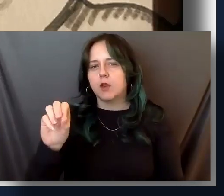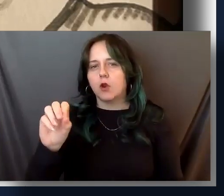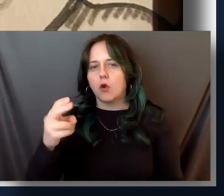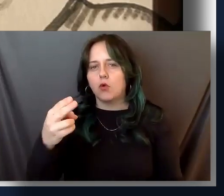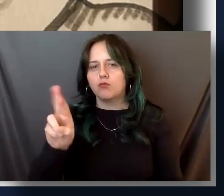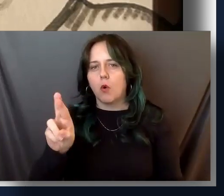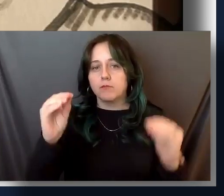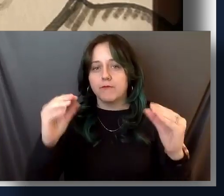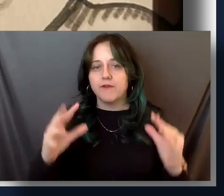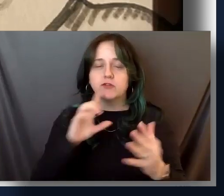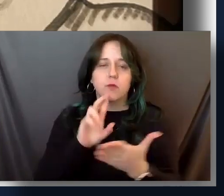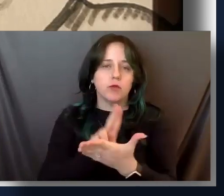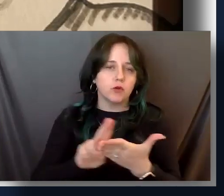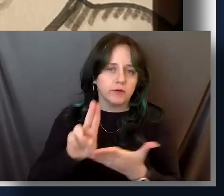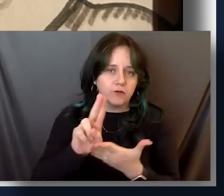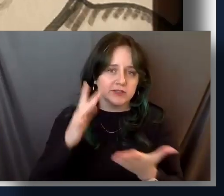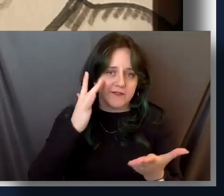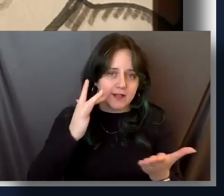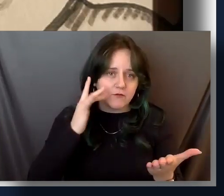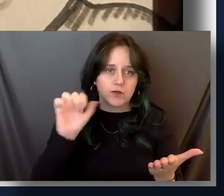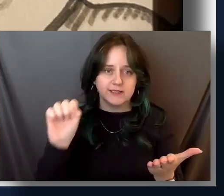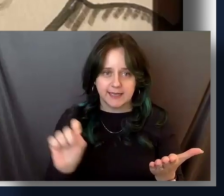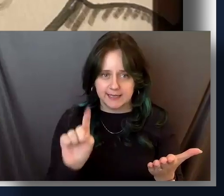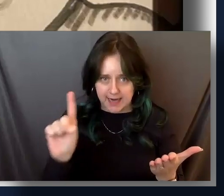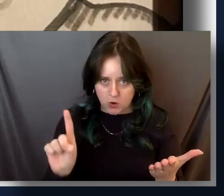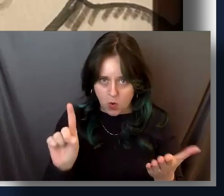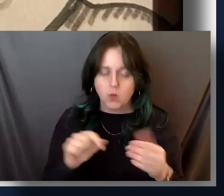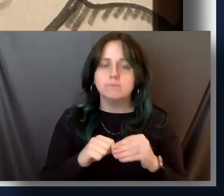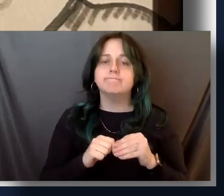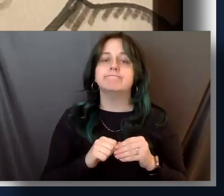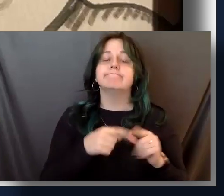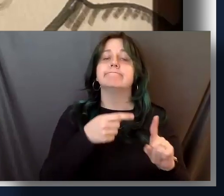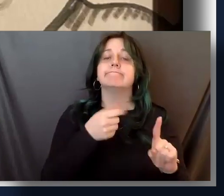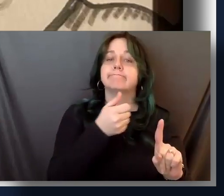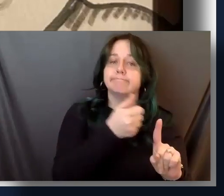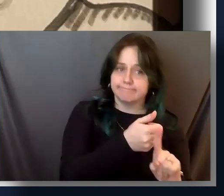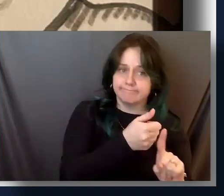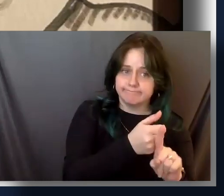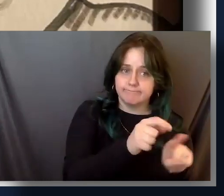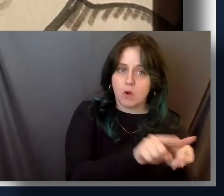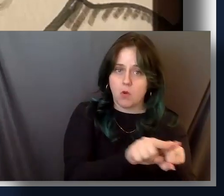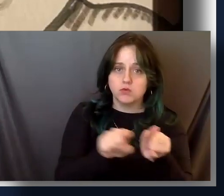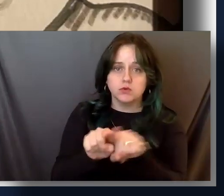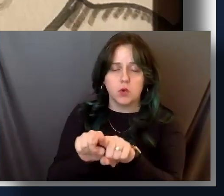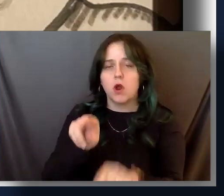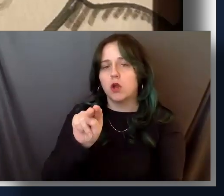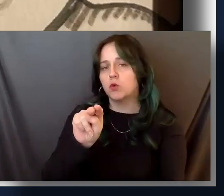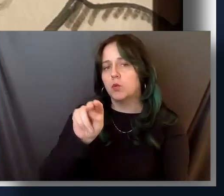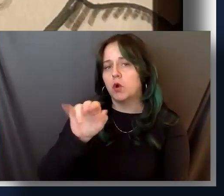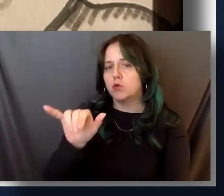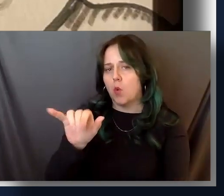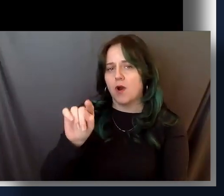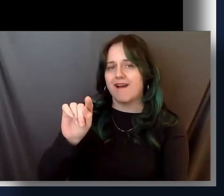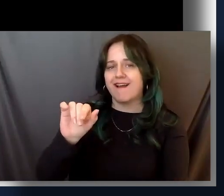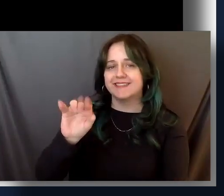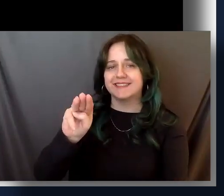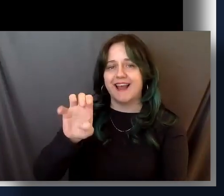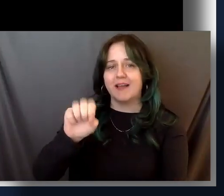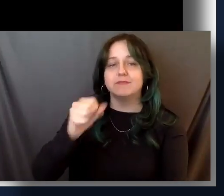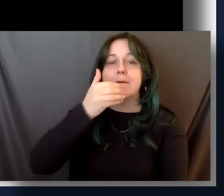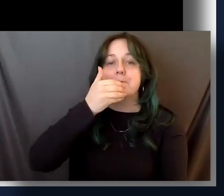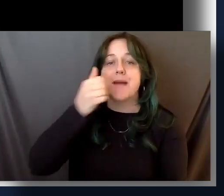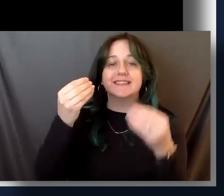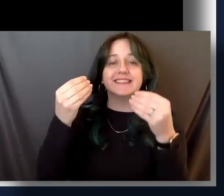Barbara is the Rohr Professor of International Affairs at the University of California, San Diego. She's a New York